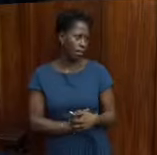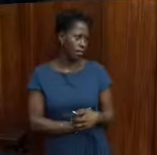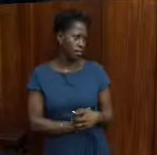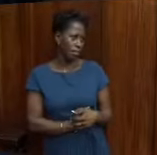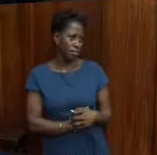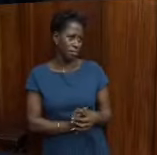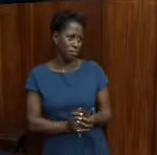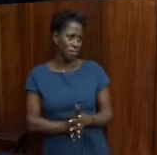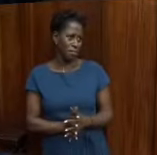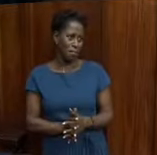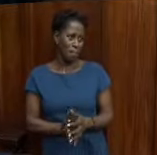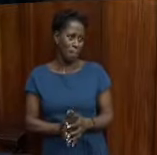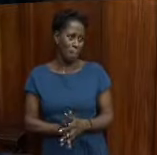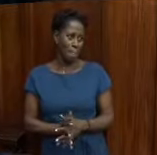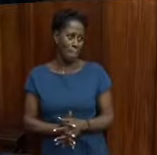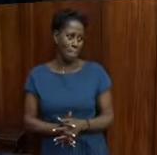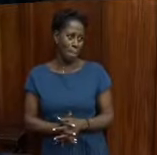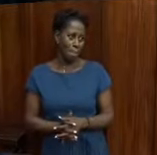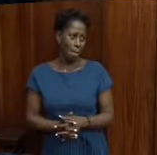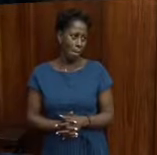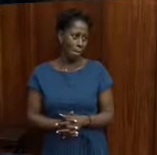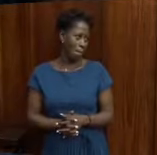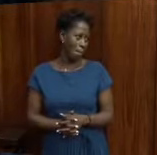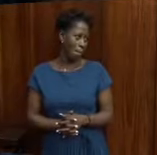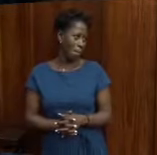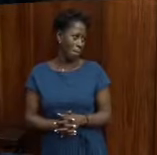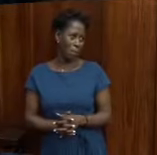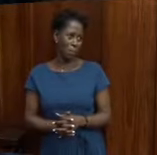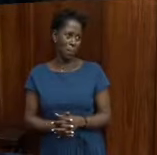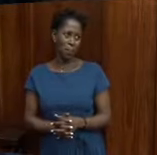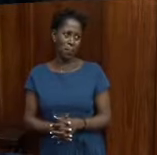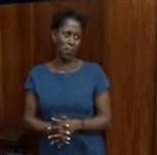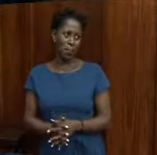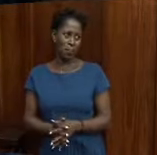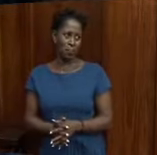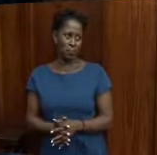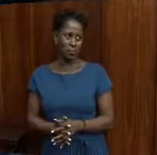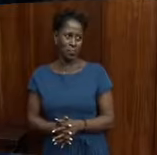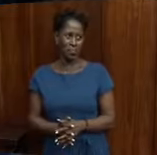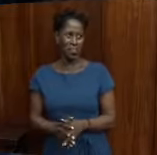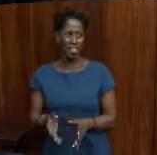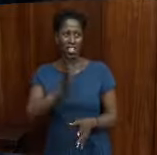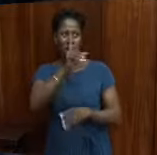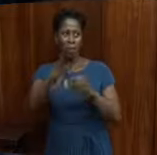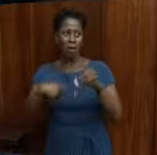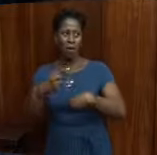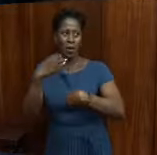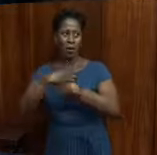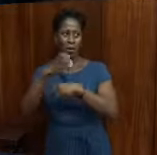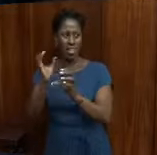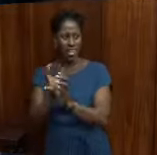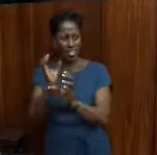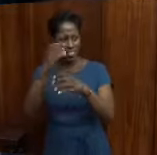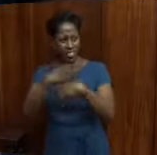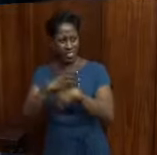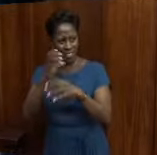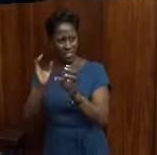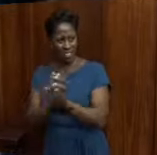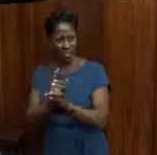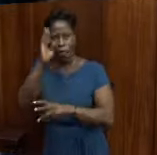one human being, can change a world of over 7 billion people. We must, of necessity, therefore, encourage